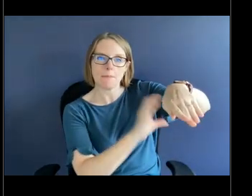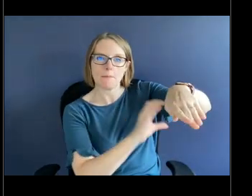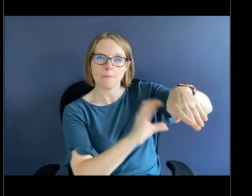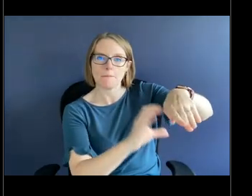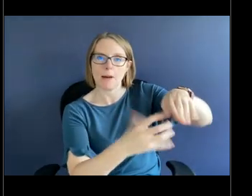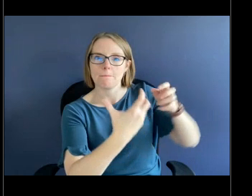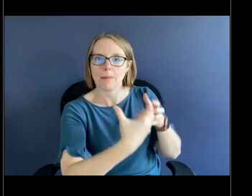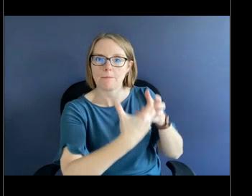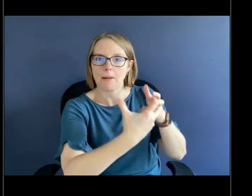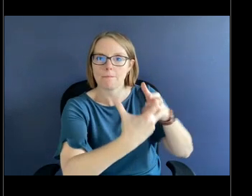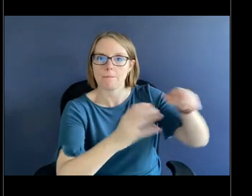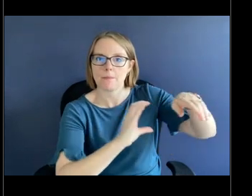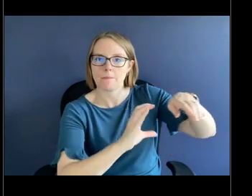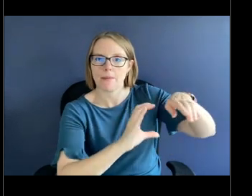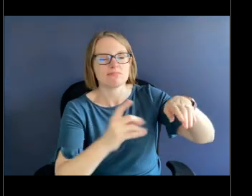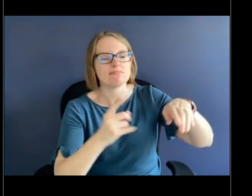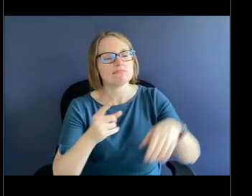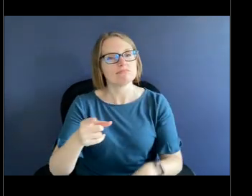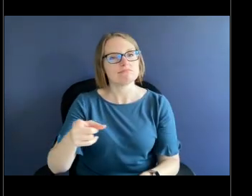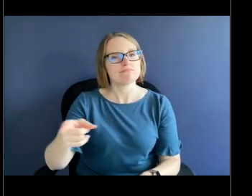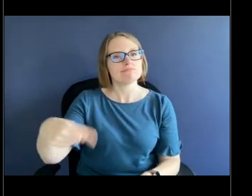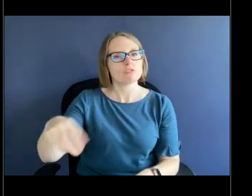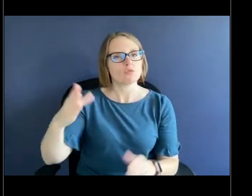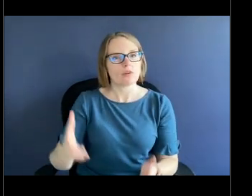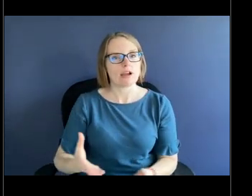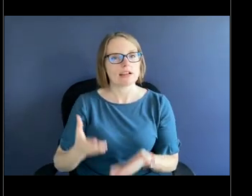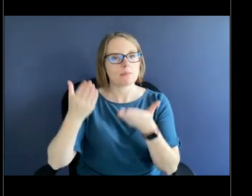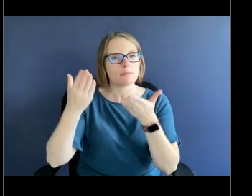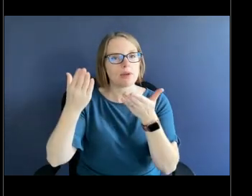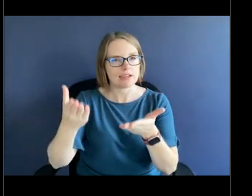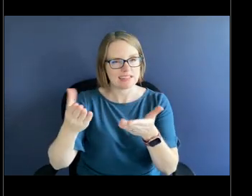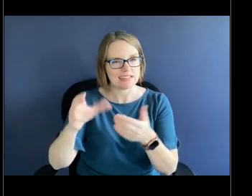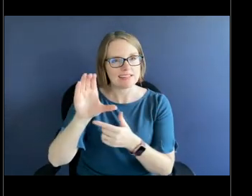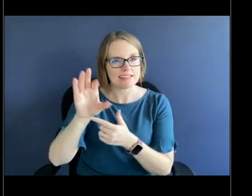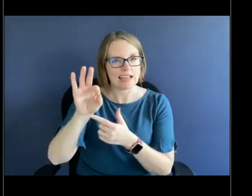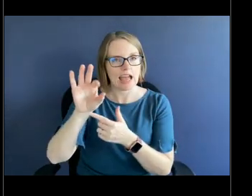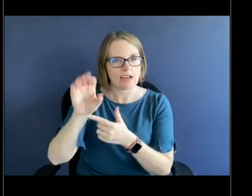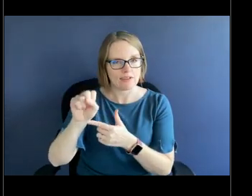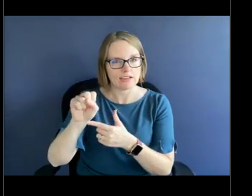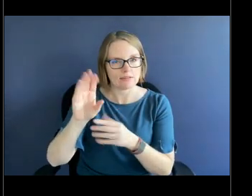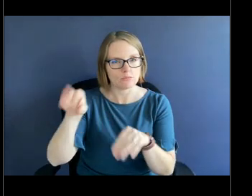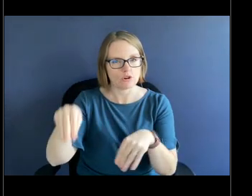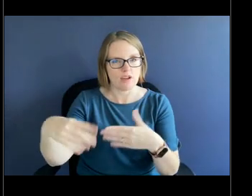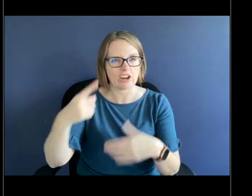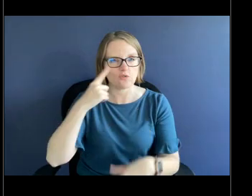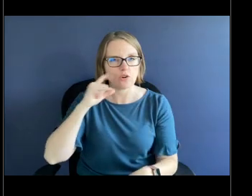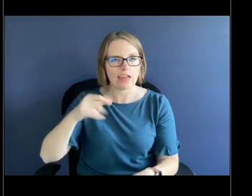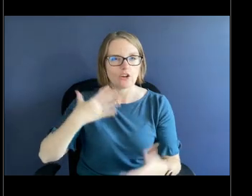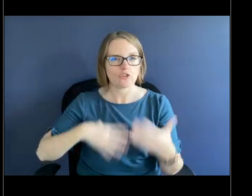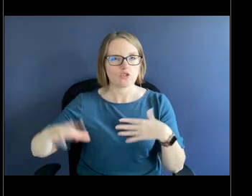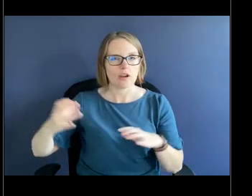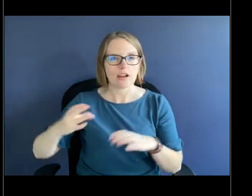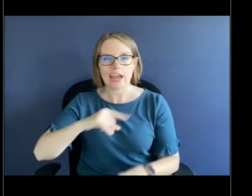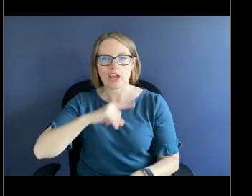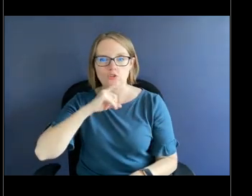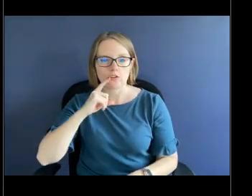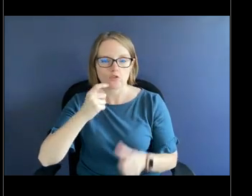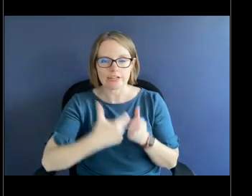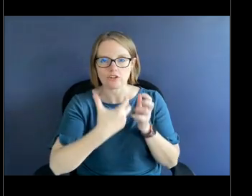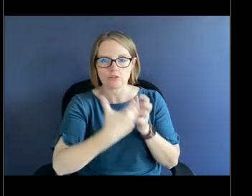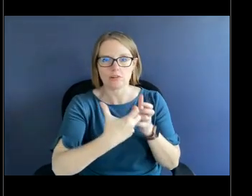is recommended that space be provided for a parallel approach to each